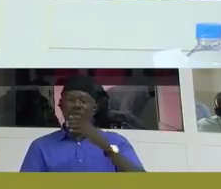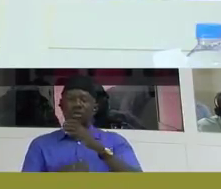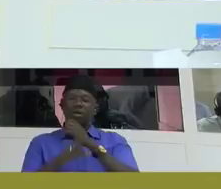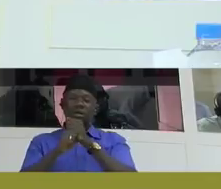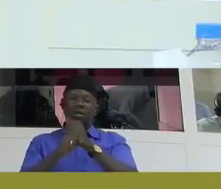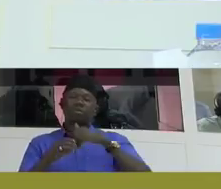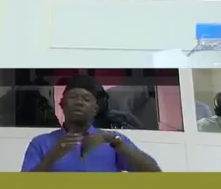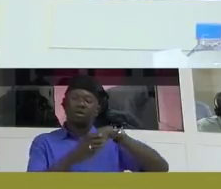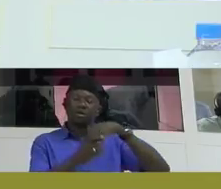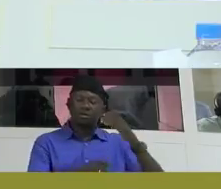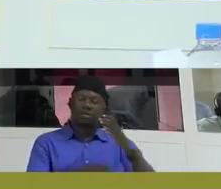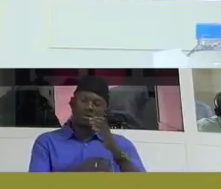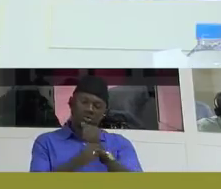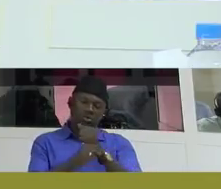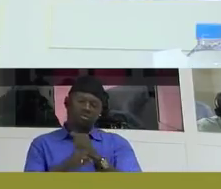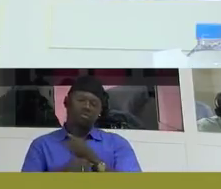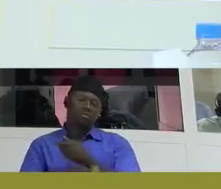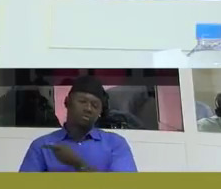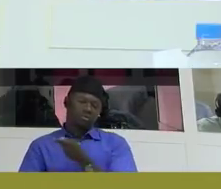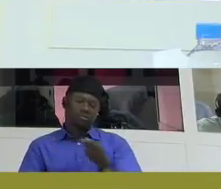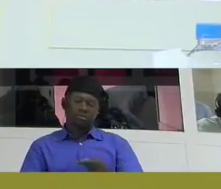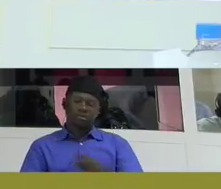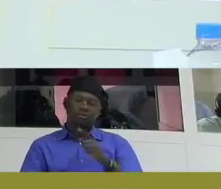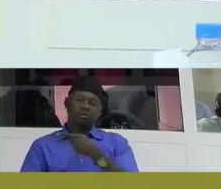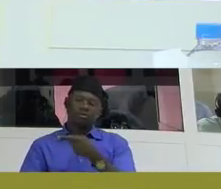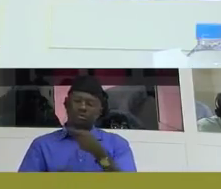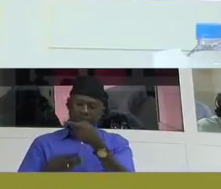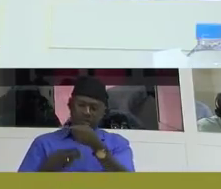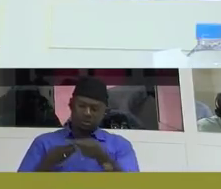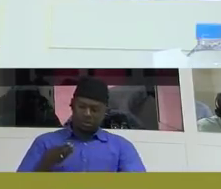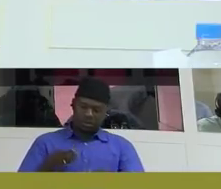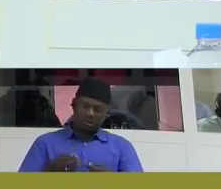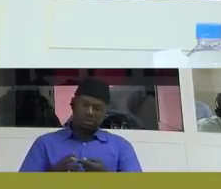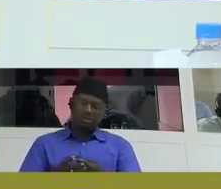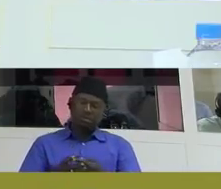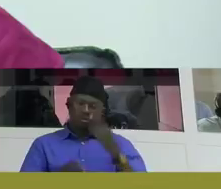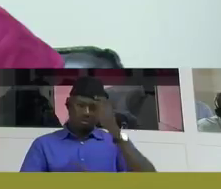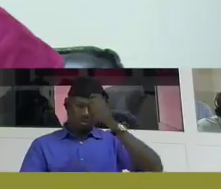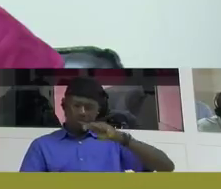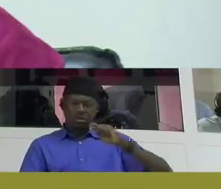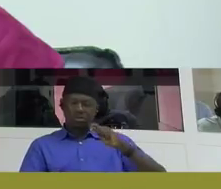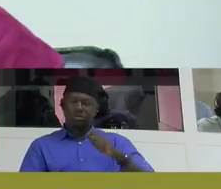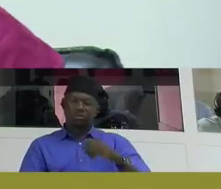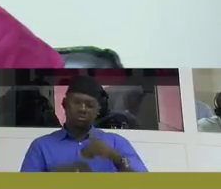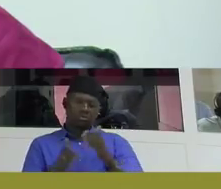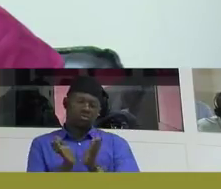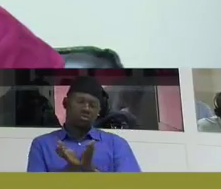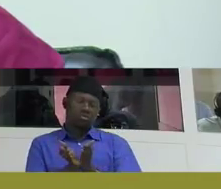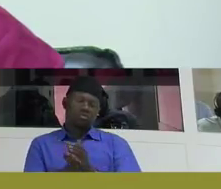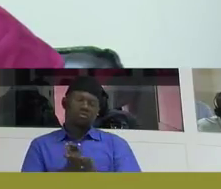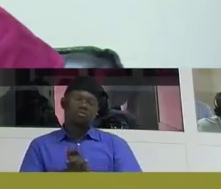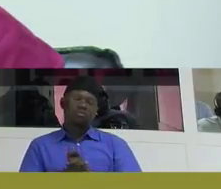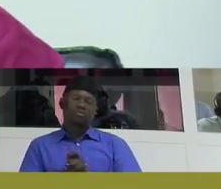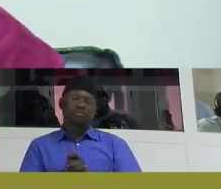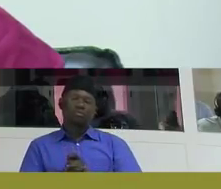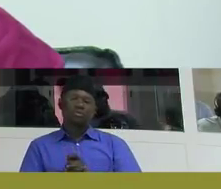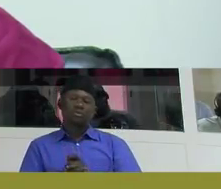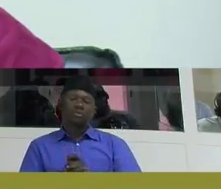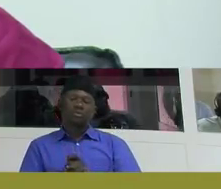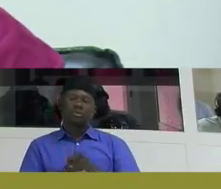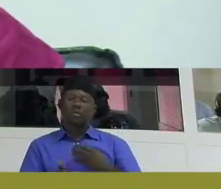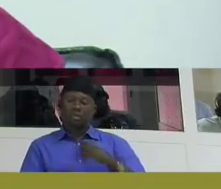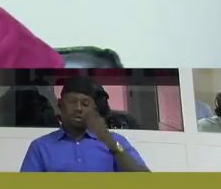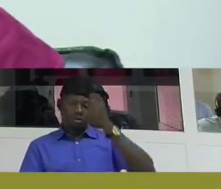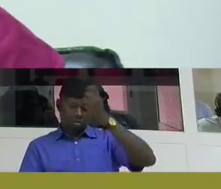help outside to come and help them from this police. The police was